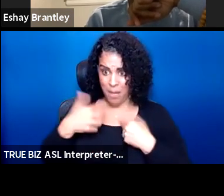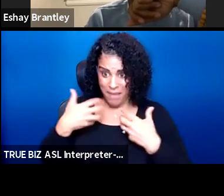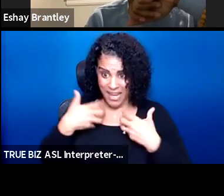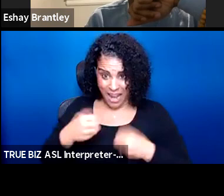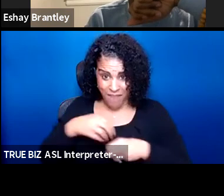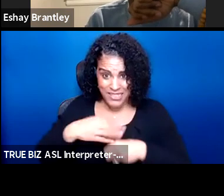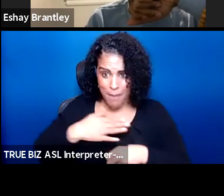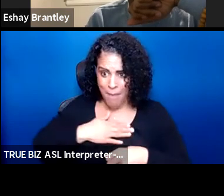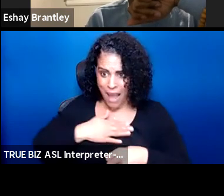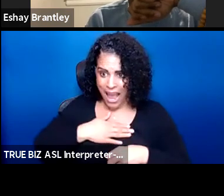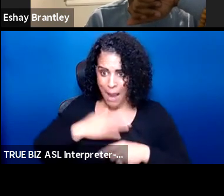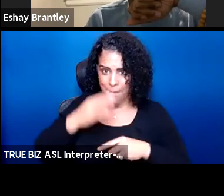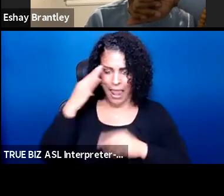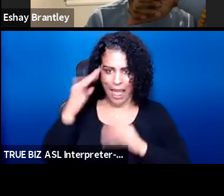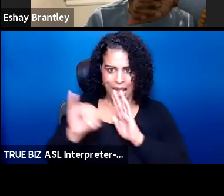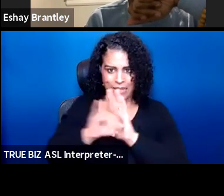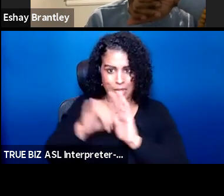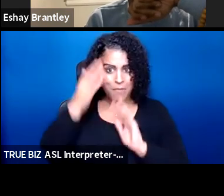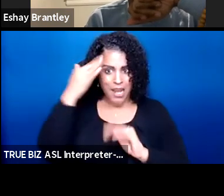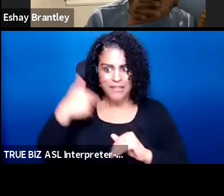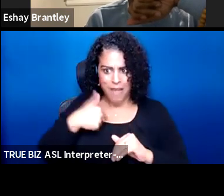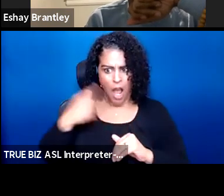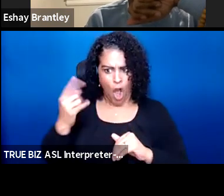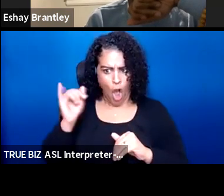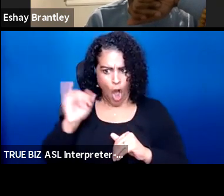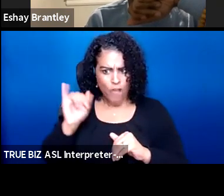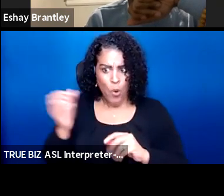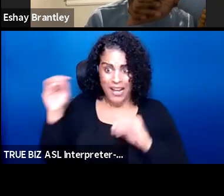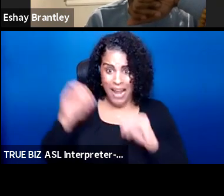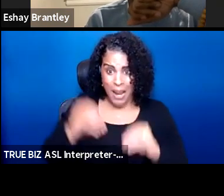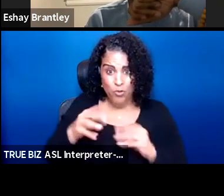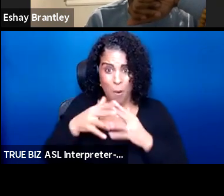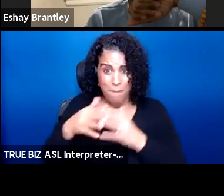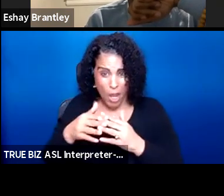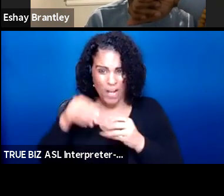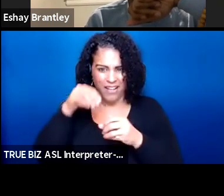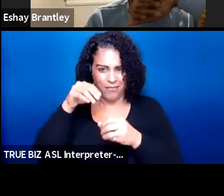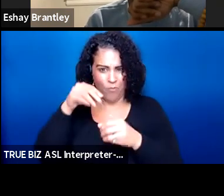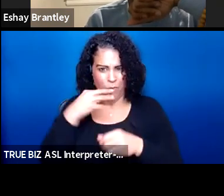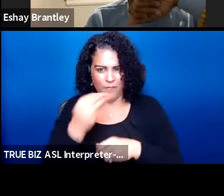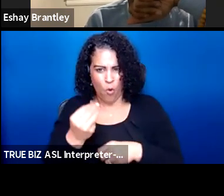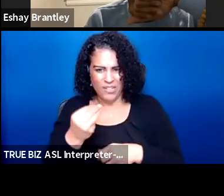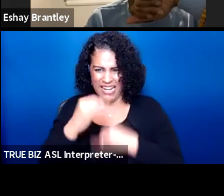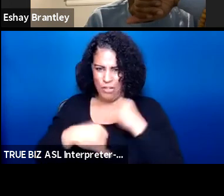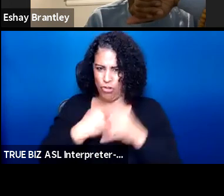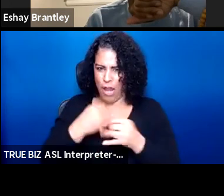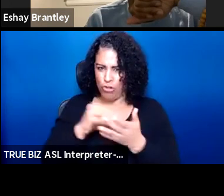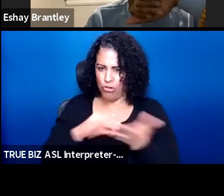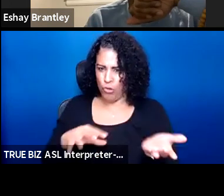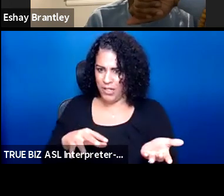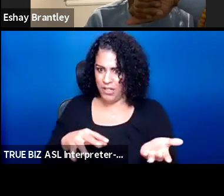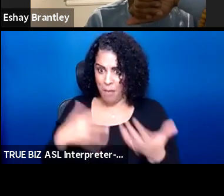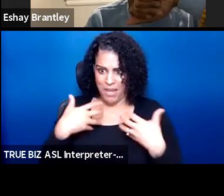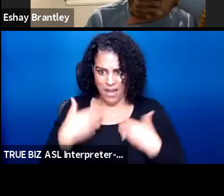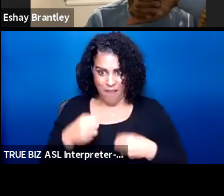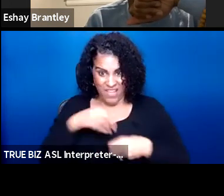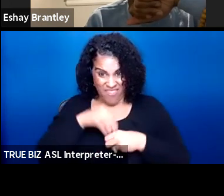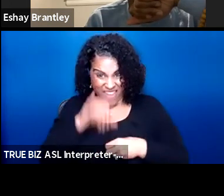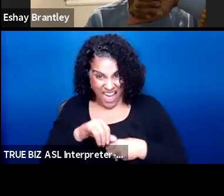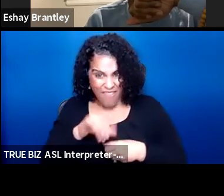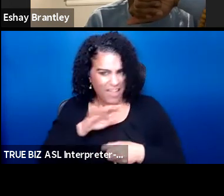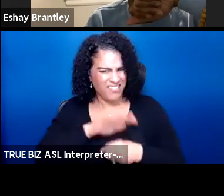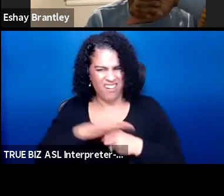my, like, Black identity, because, like, I also came to America at 14. I'm an international student, and it's like, being confident in, like, that is enough